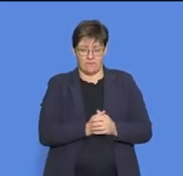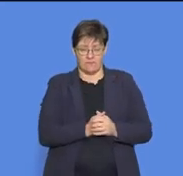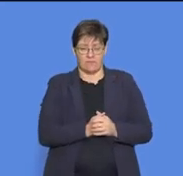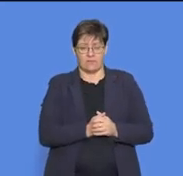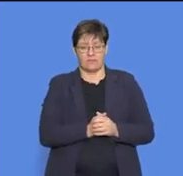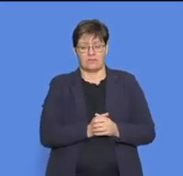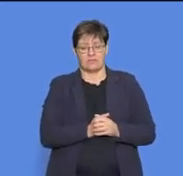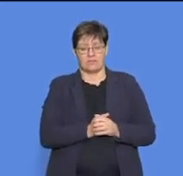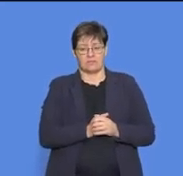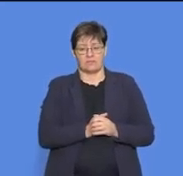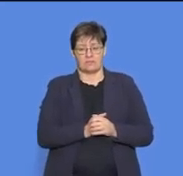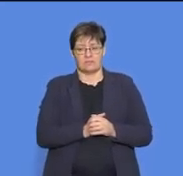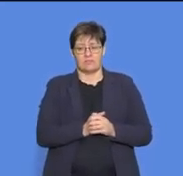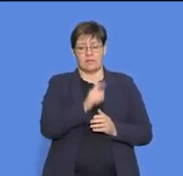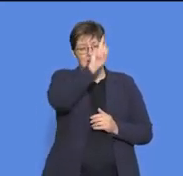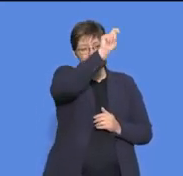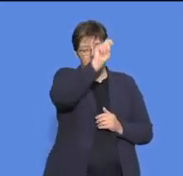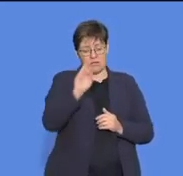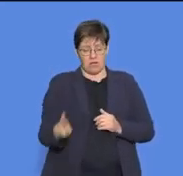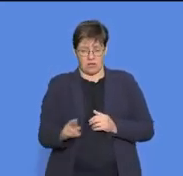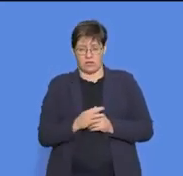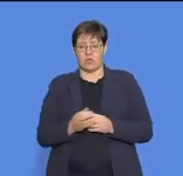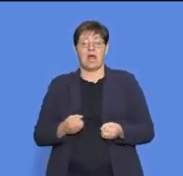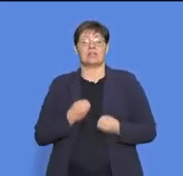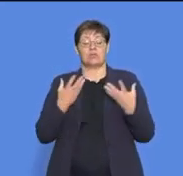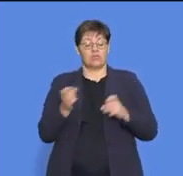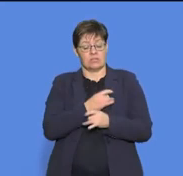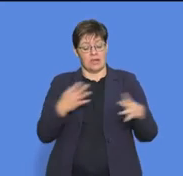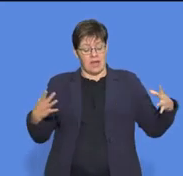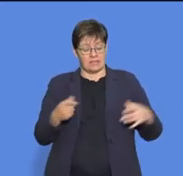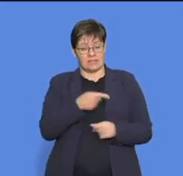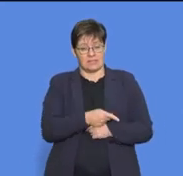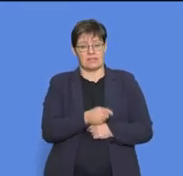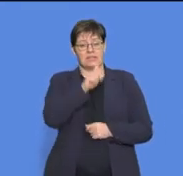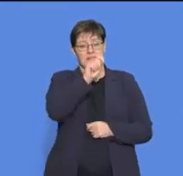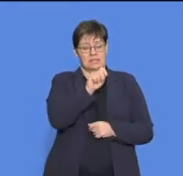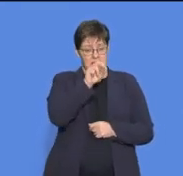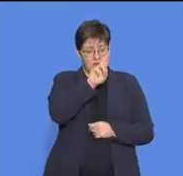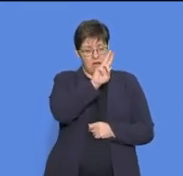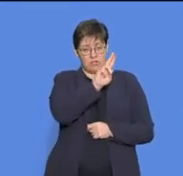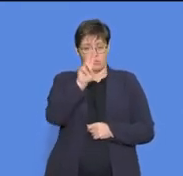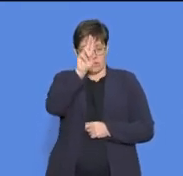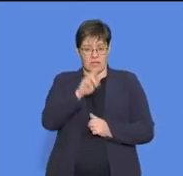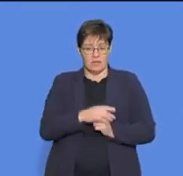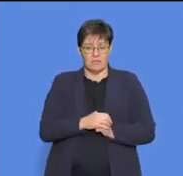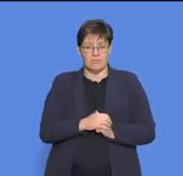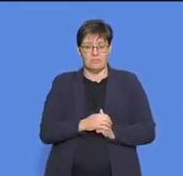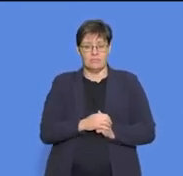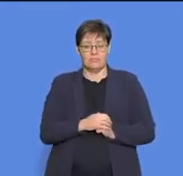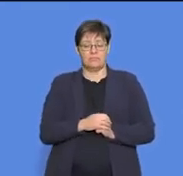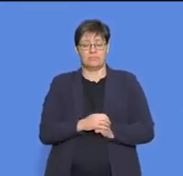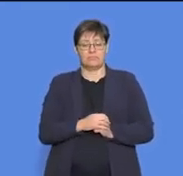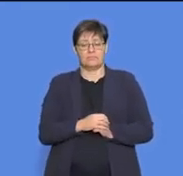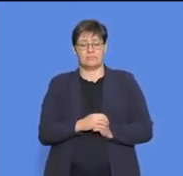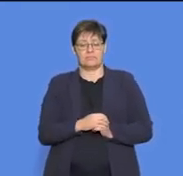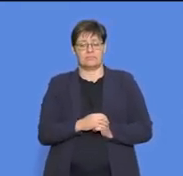the side that lies across from U2 is TR. So our expression is going to start off with TR